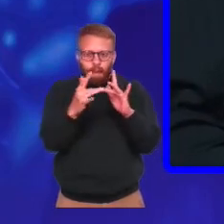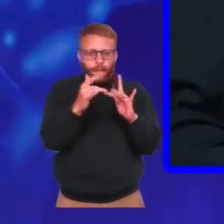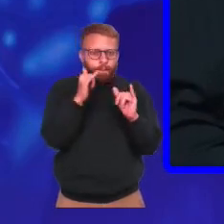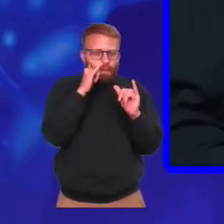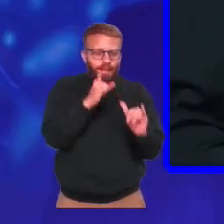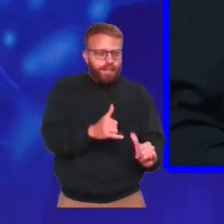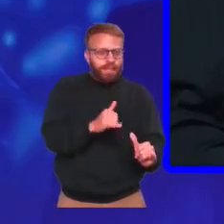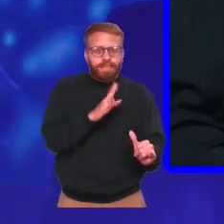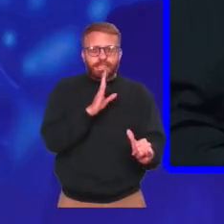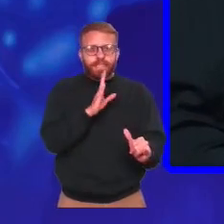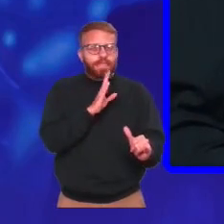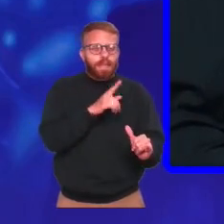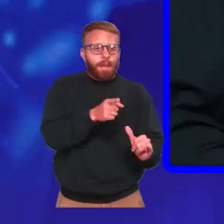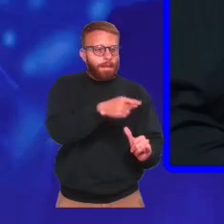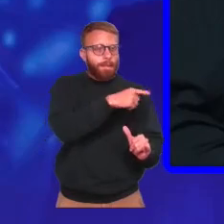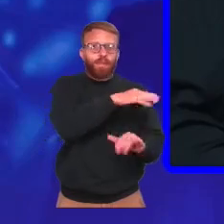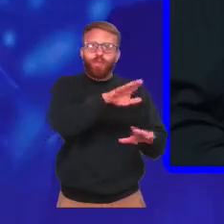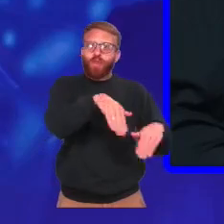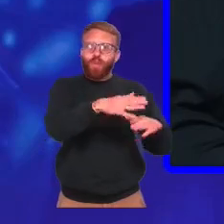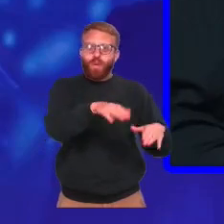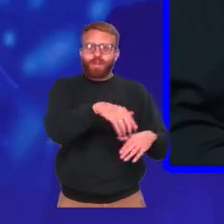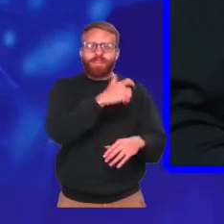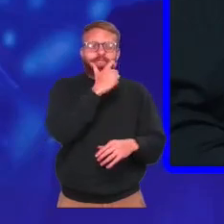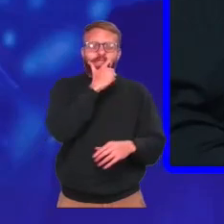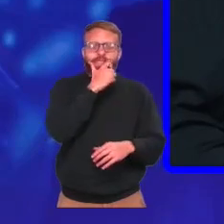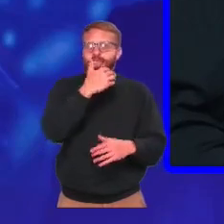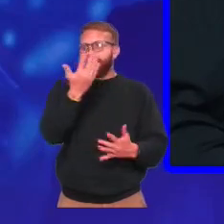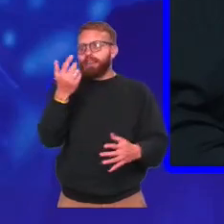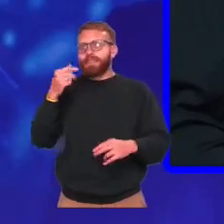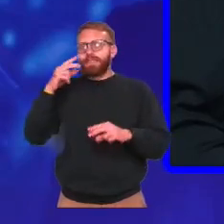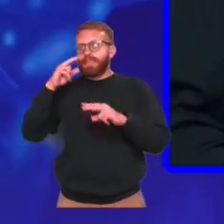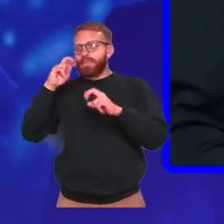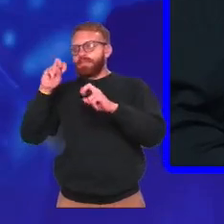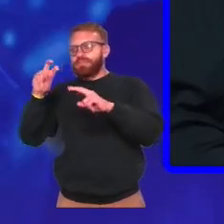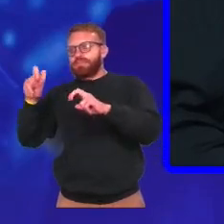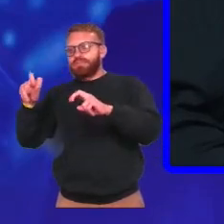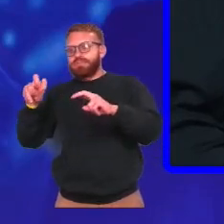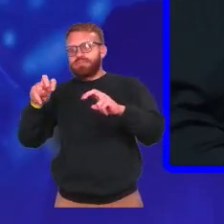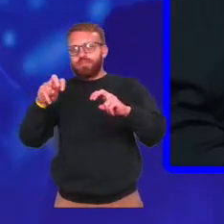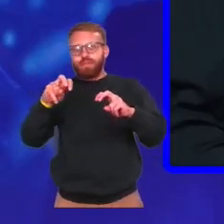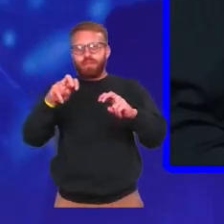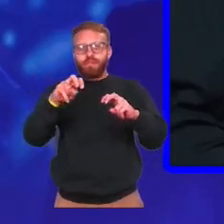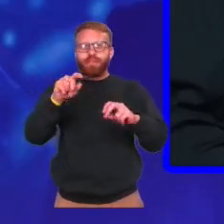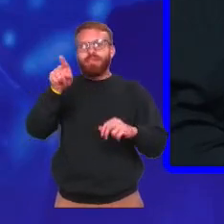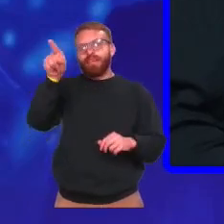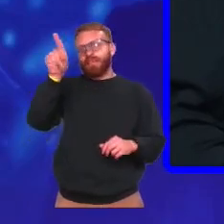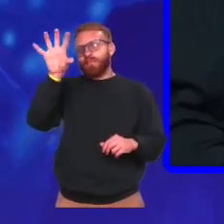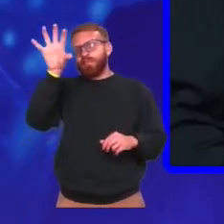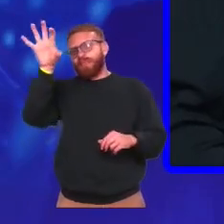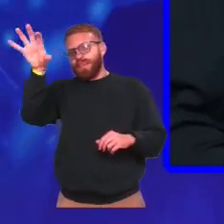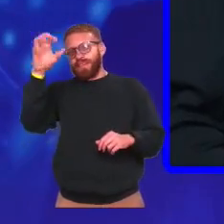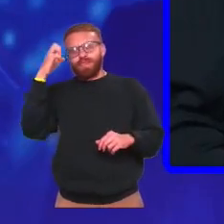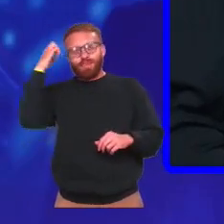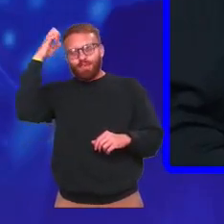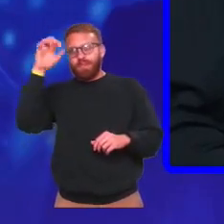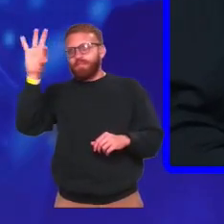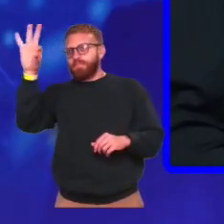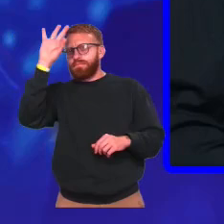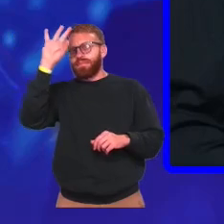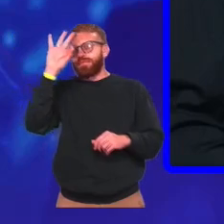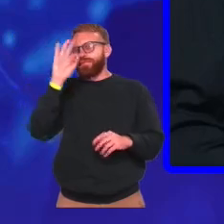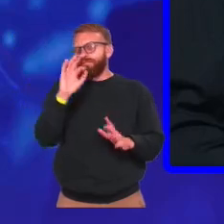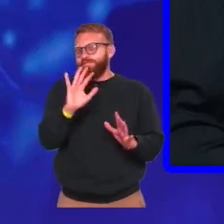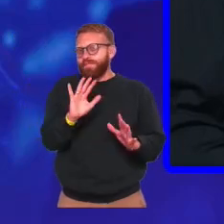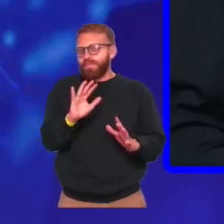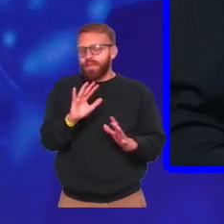job based in the UK in London, but the applicant that got the job actually lived in Israel as an engineer. He worked for Waves, you know, in